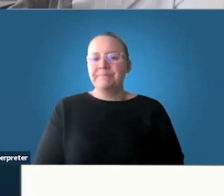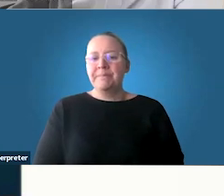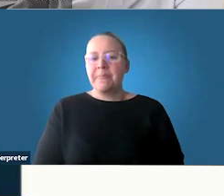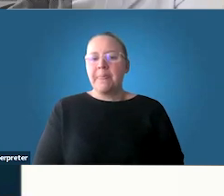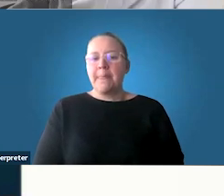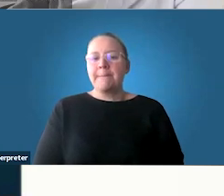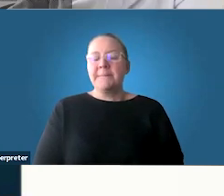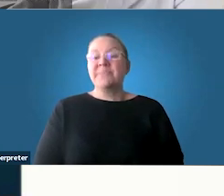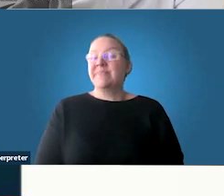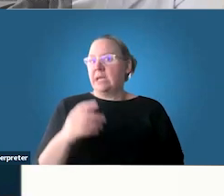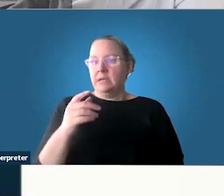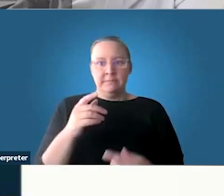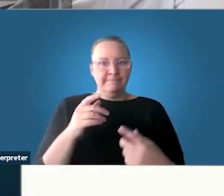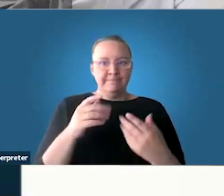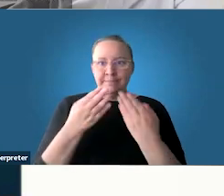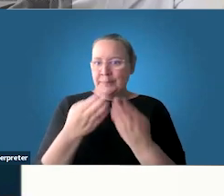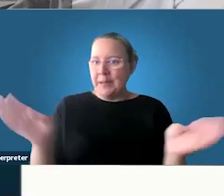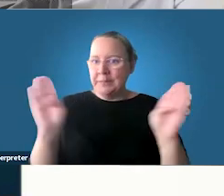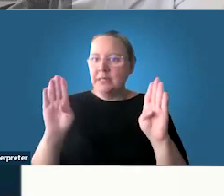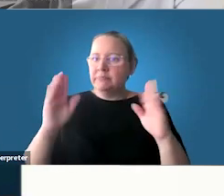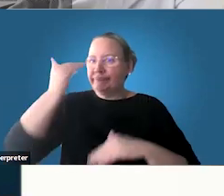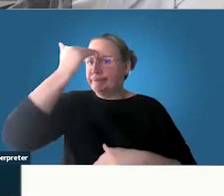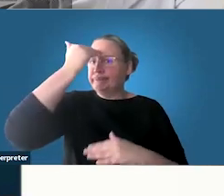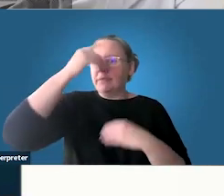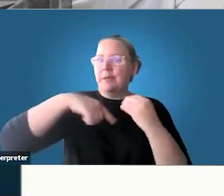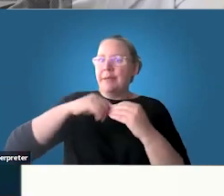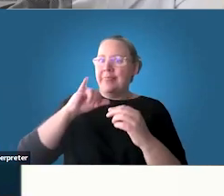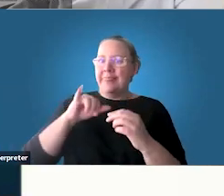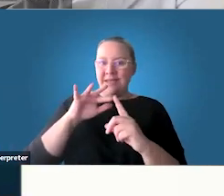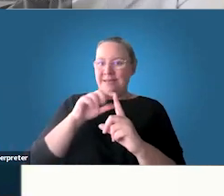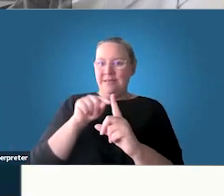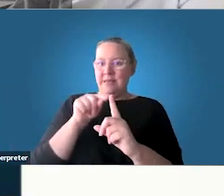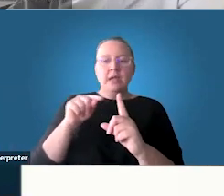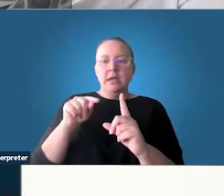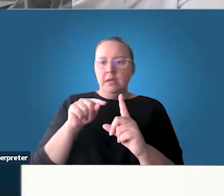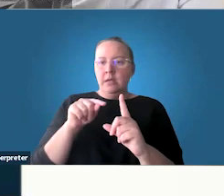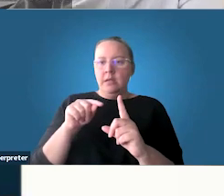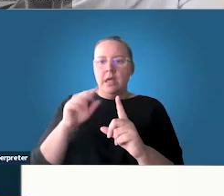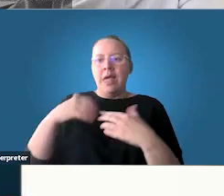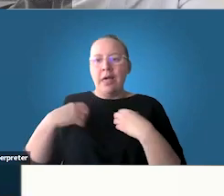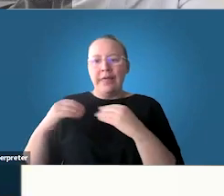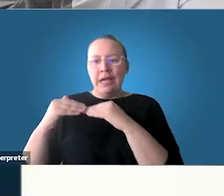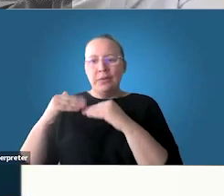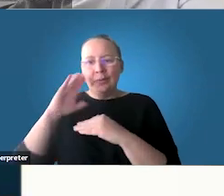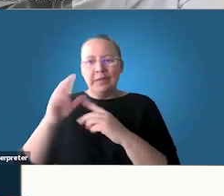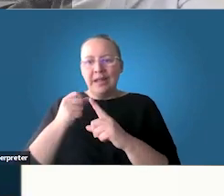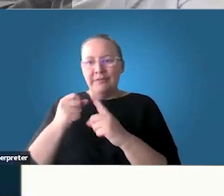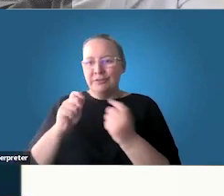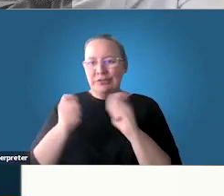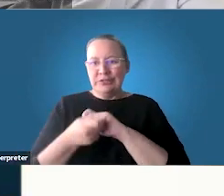can shift public consciousness around these things, health equity will not be realized.